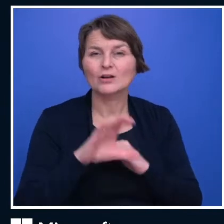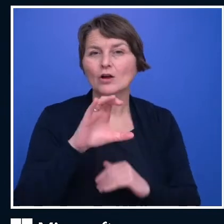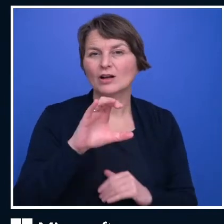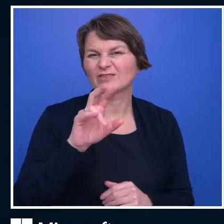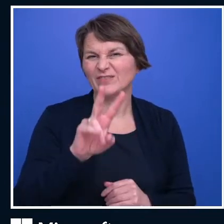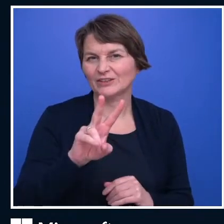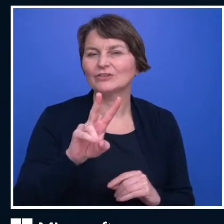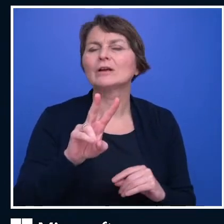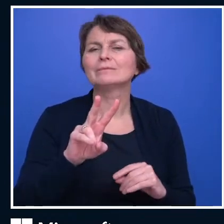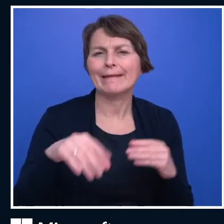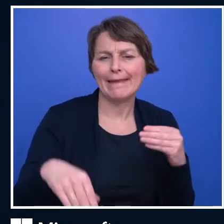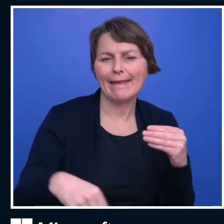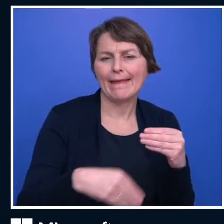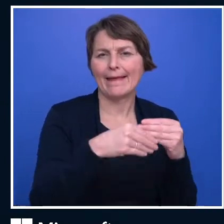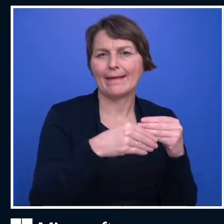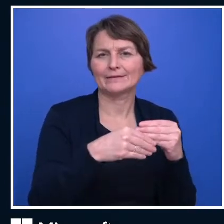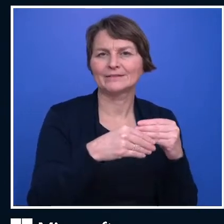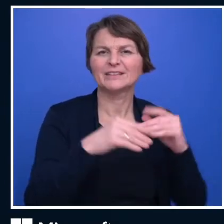model.